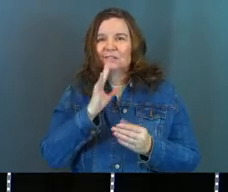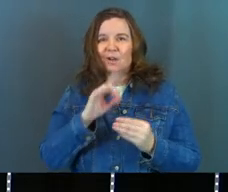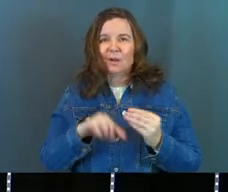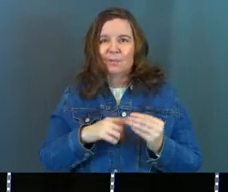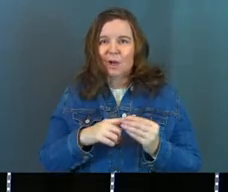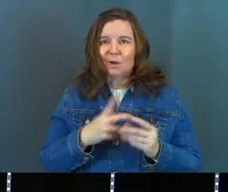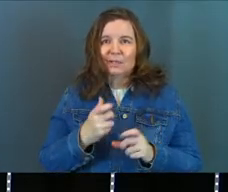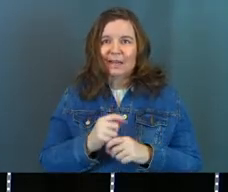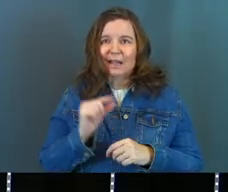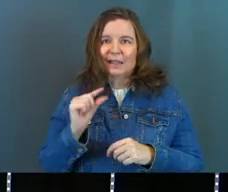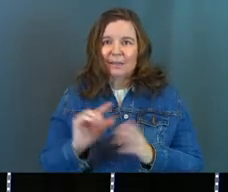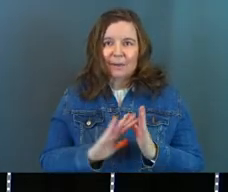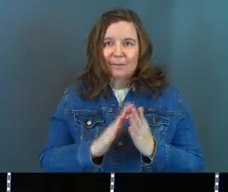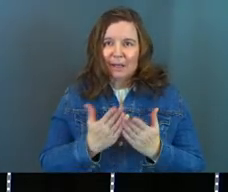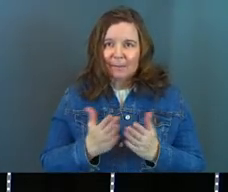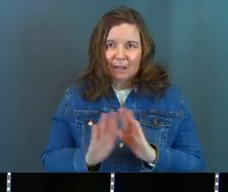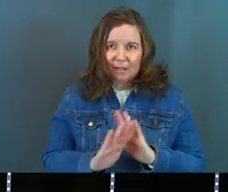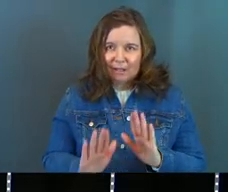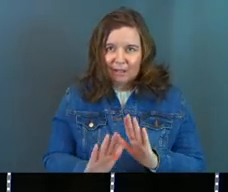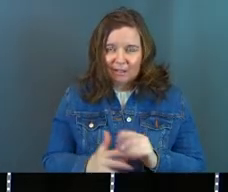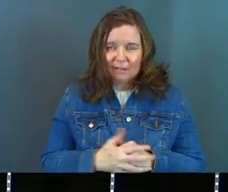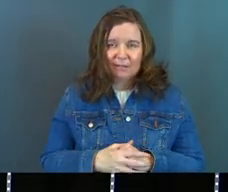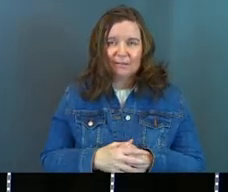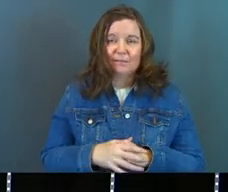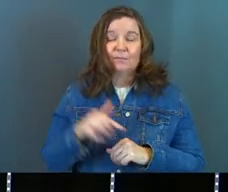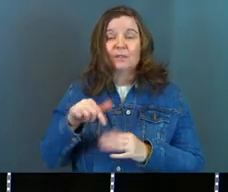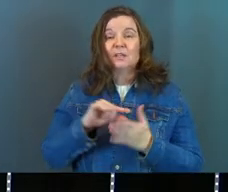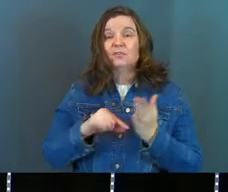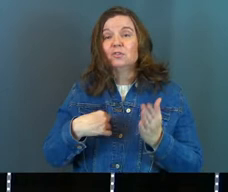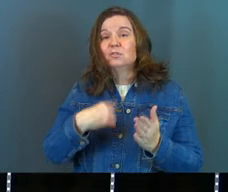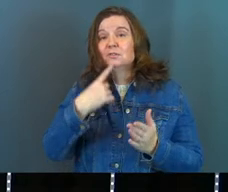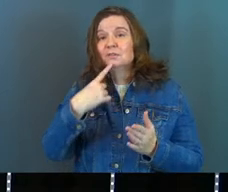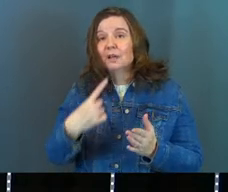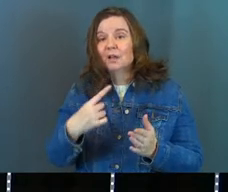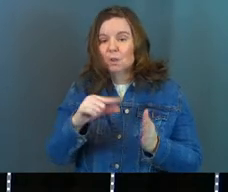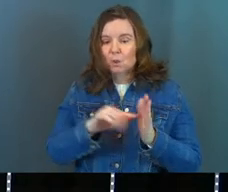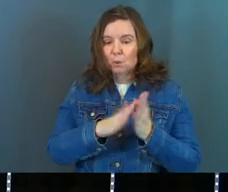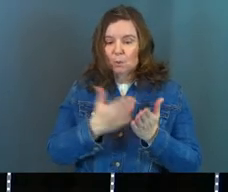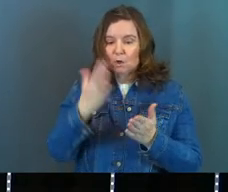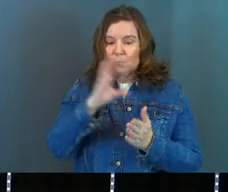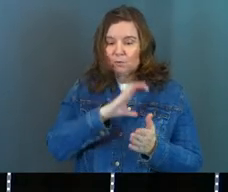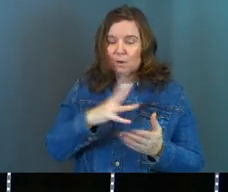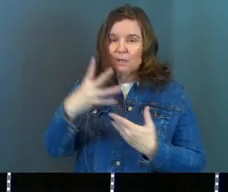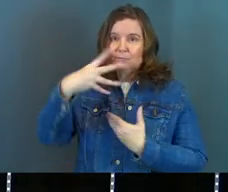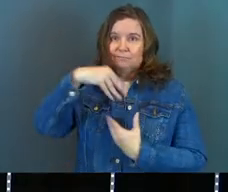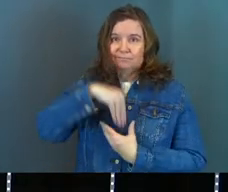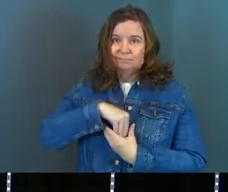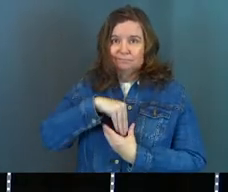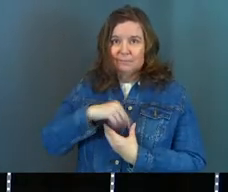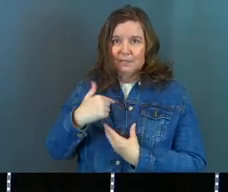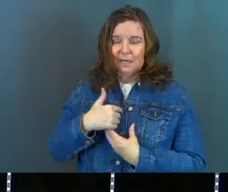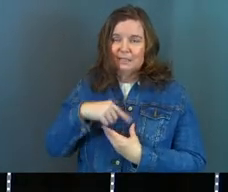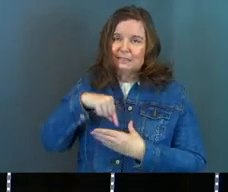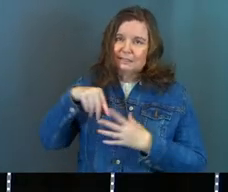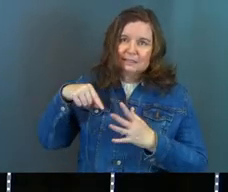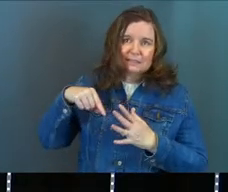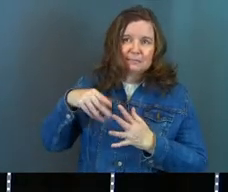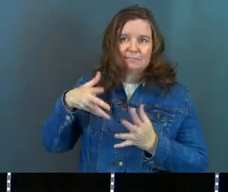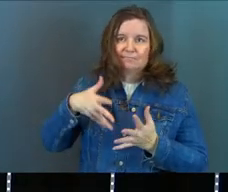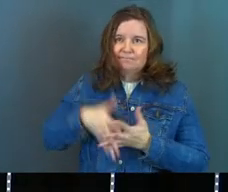talking about just getting a little bit of Bible. This verse says the word of Christ is supposed to dwell in us